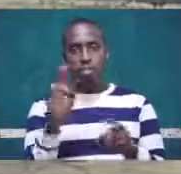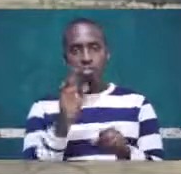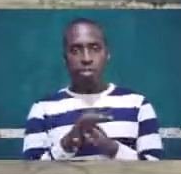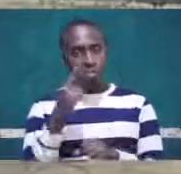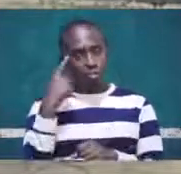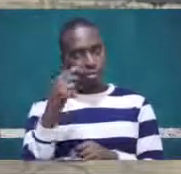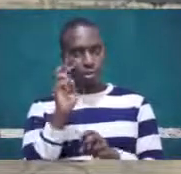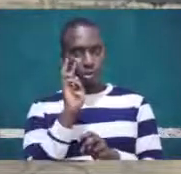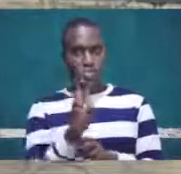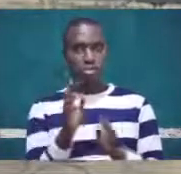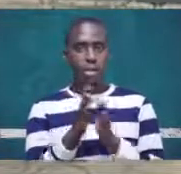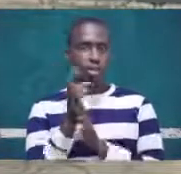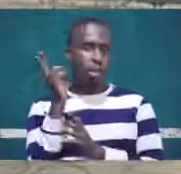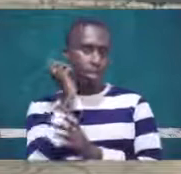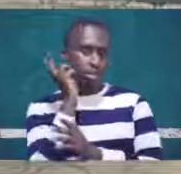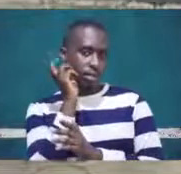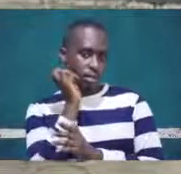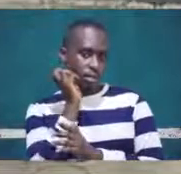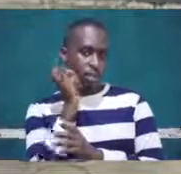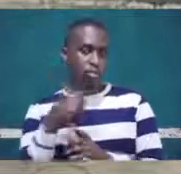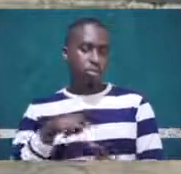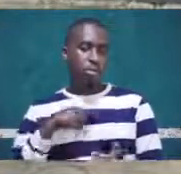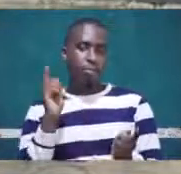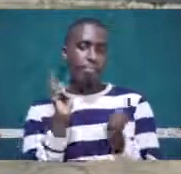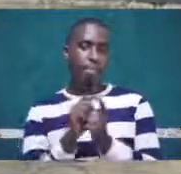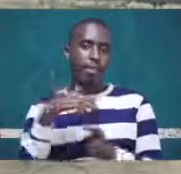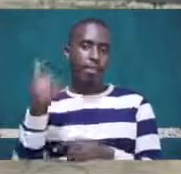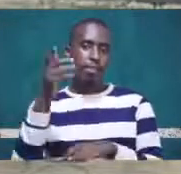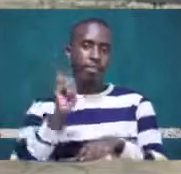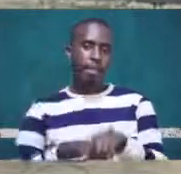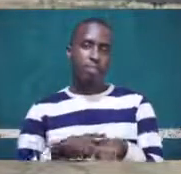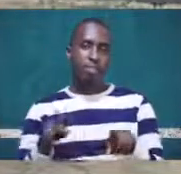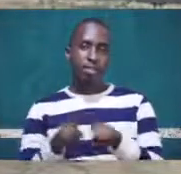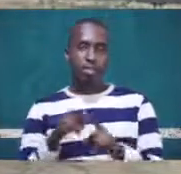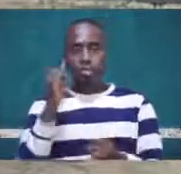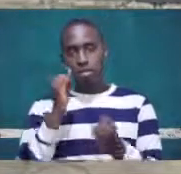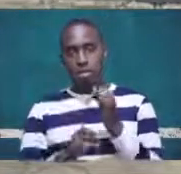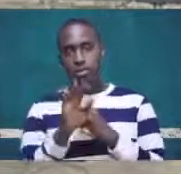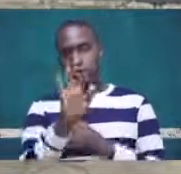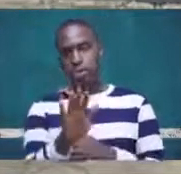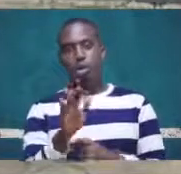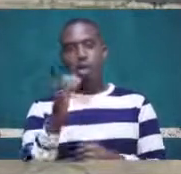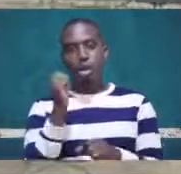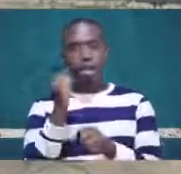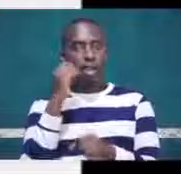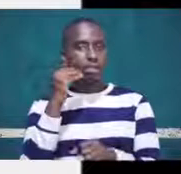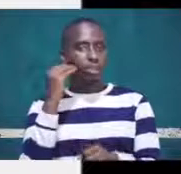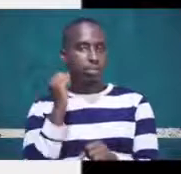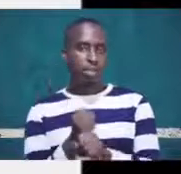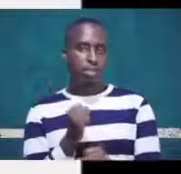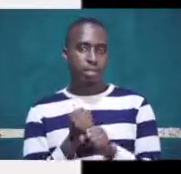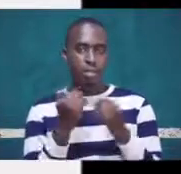for watching and listening. We meet next time as you wind up your assignment. Thank you.